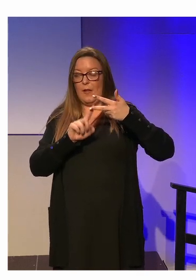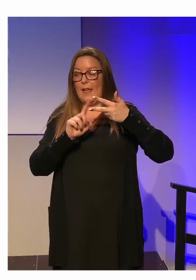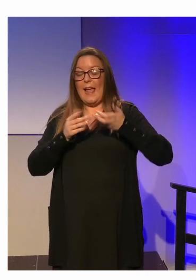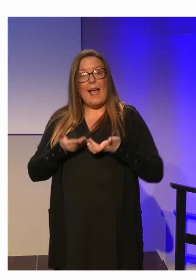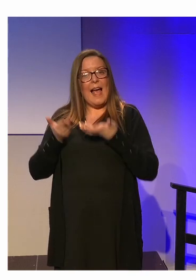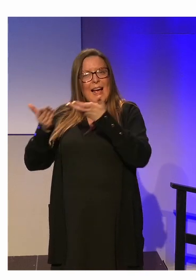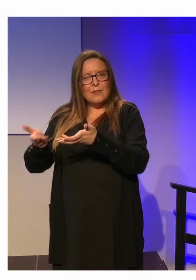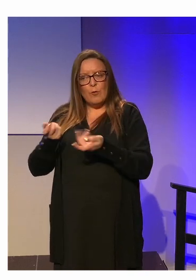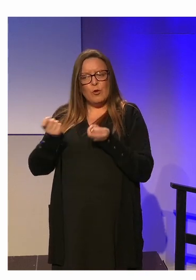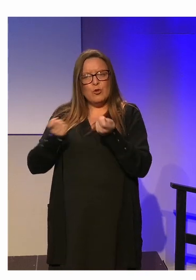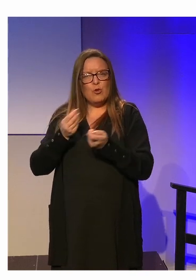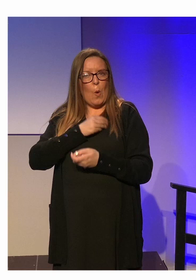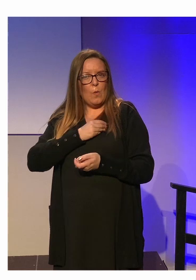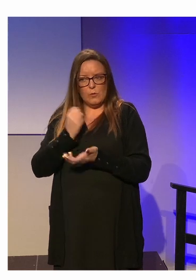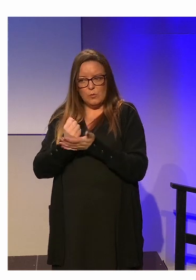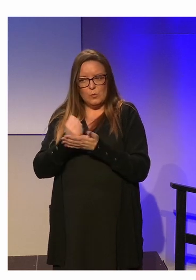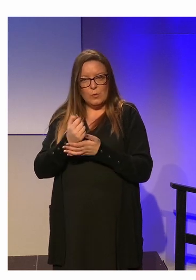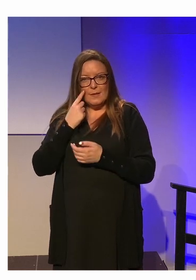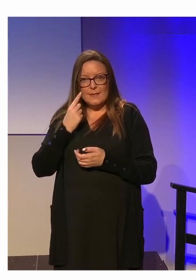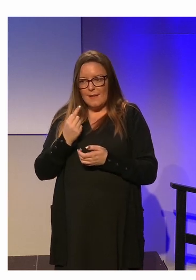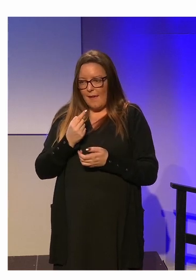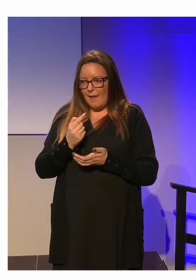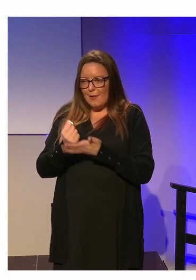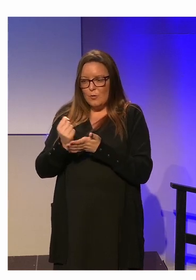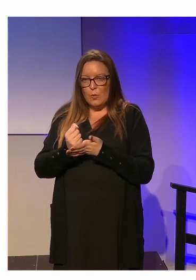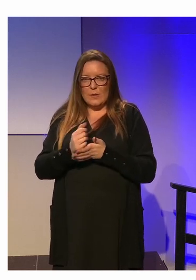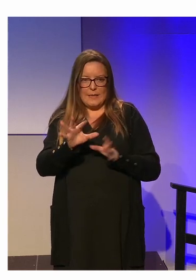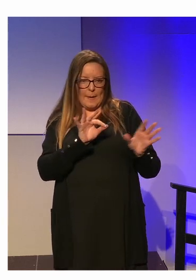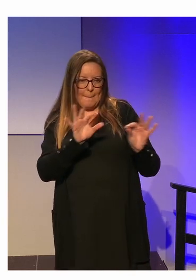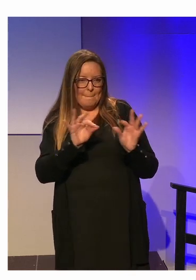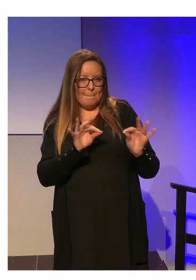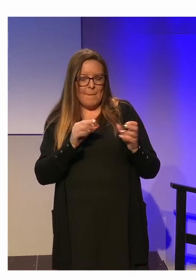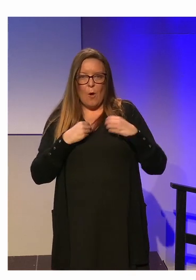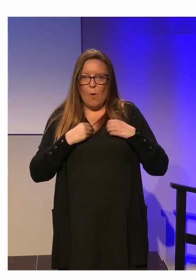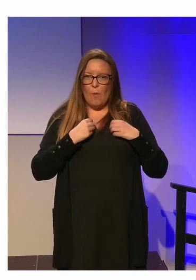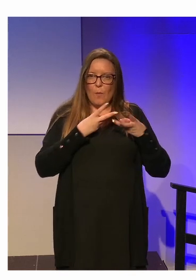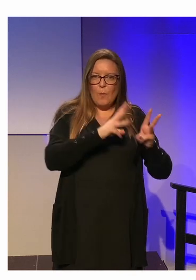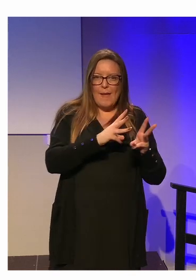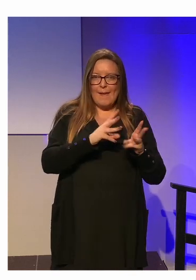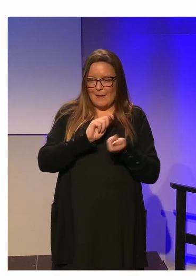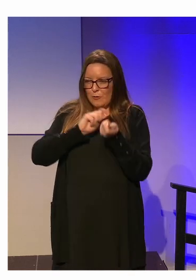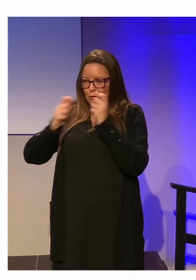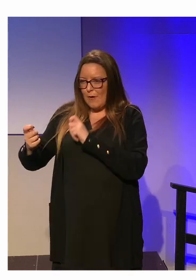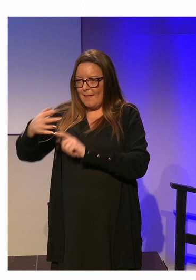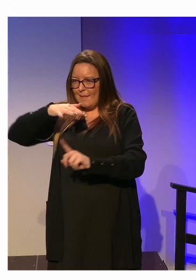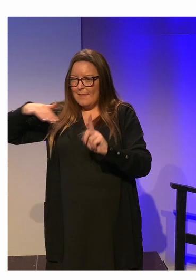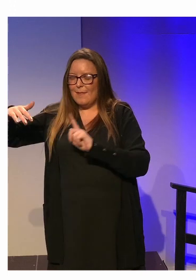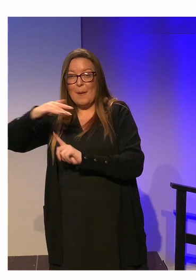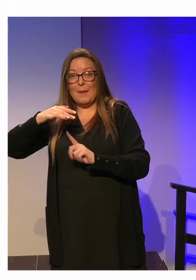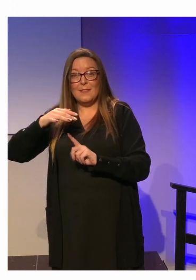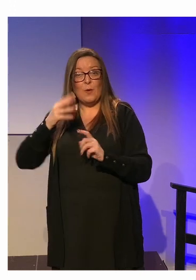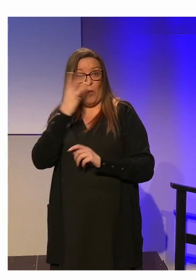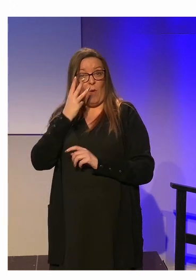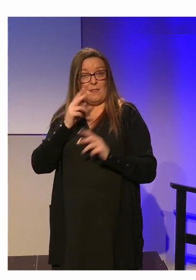students. I'm seeing students in the classroom select how they're going to learn, manipulate their environment. And in fact, we watched that in the video